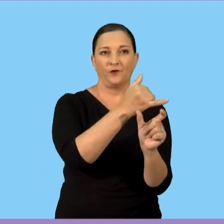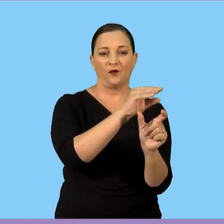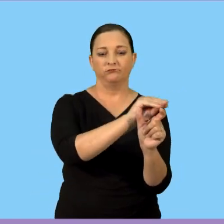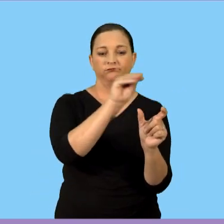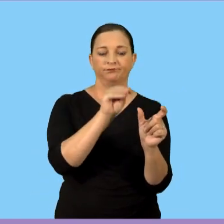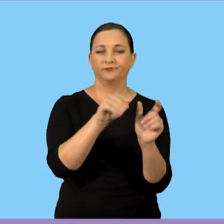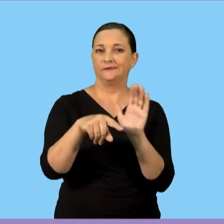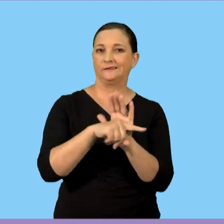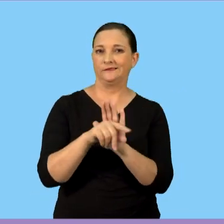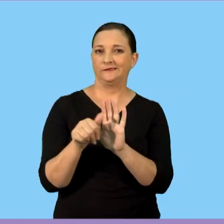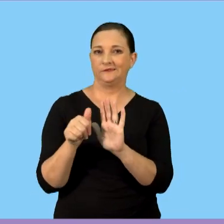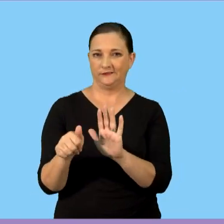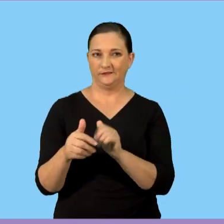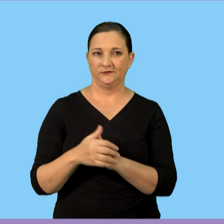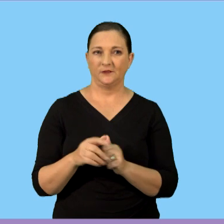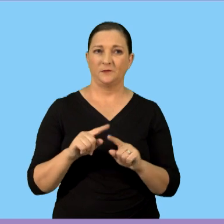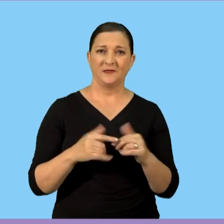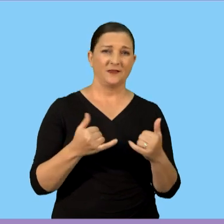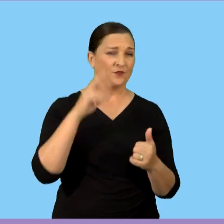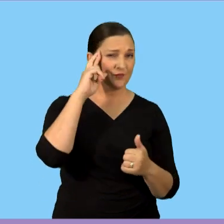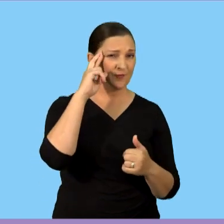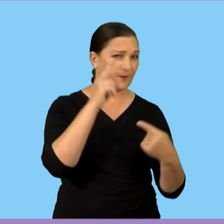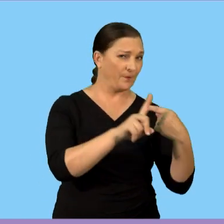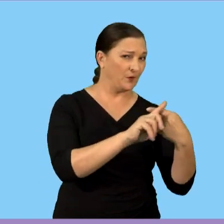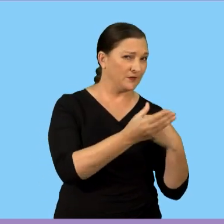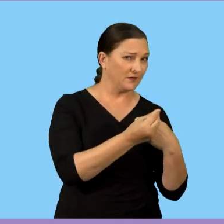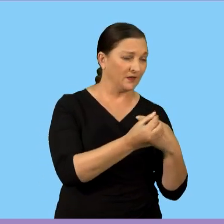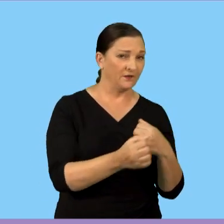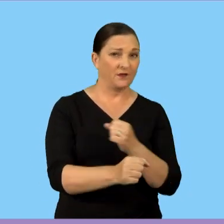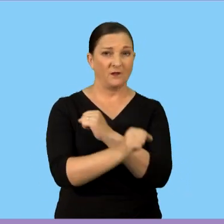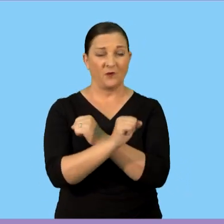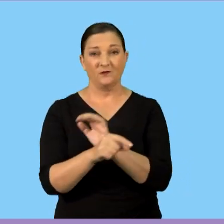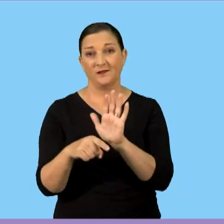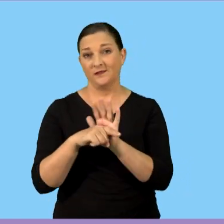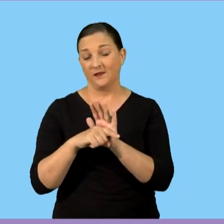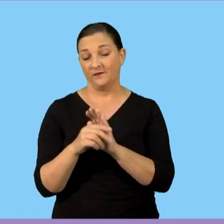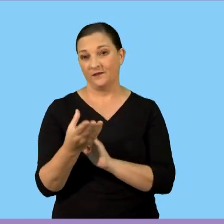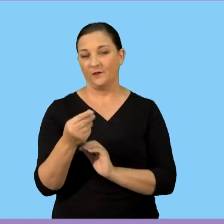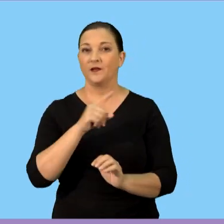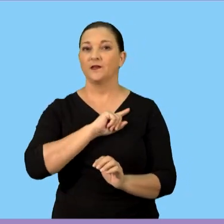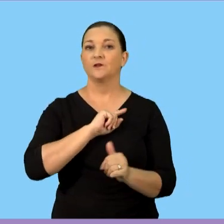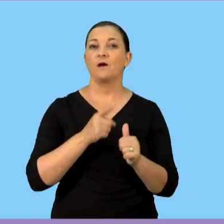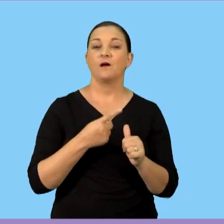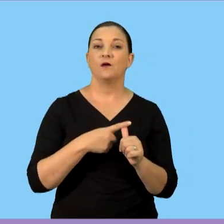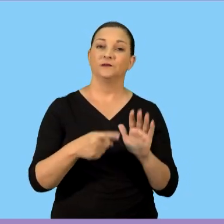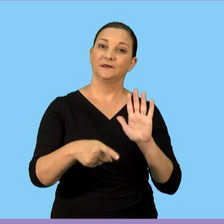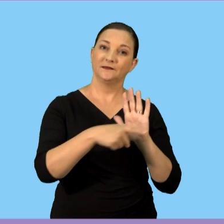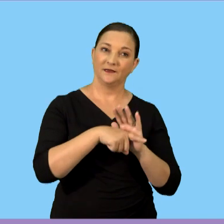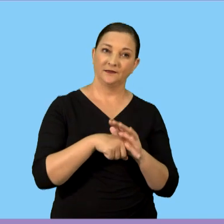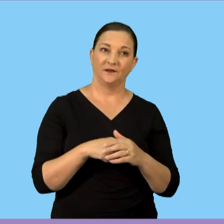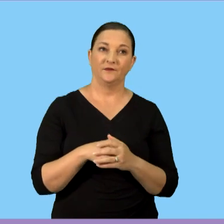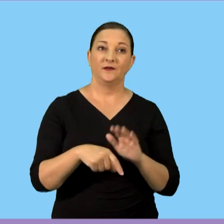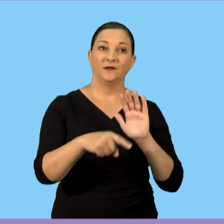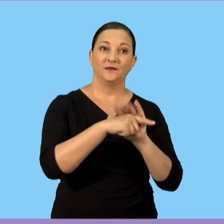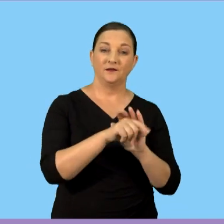a negative 6. Now we are multiplying a positive number with a negative number. So that is going to give us a negative answer.